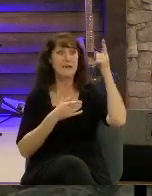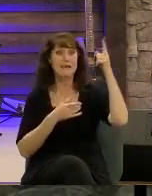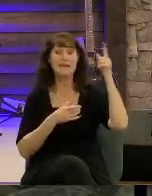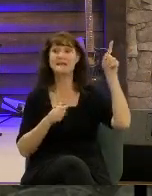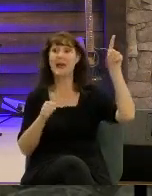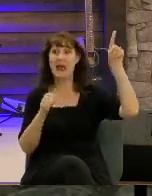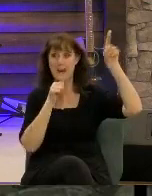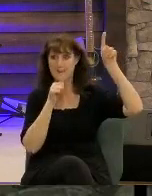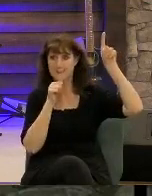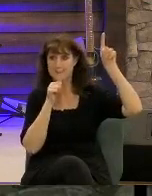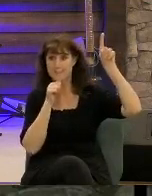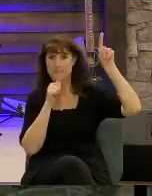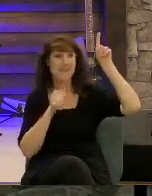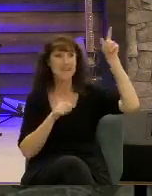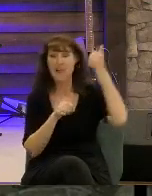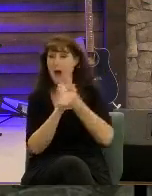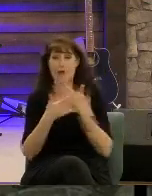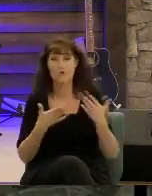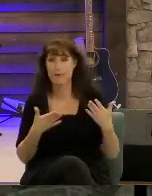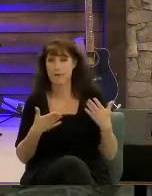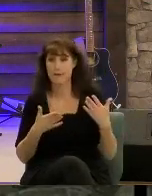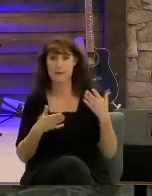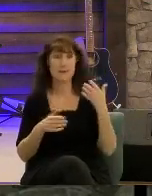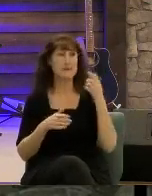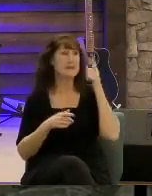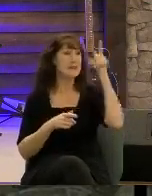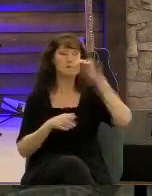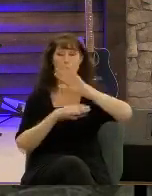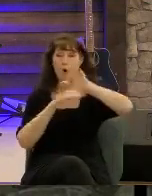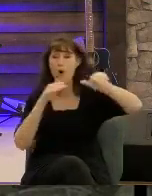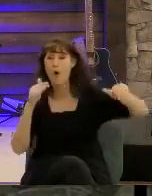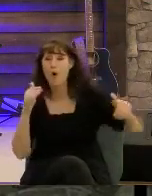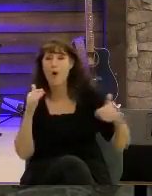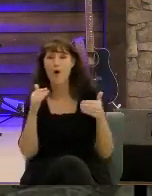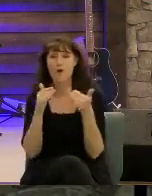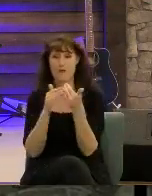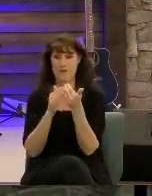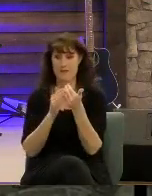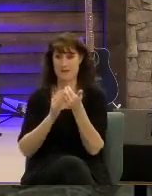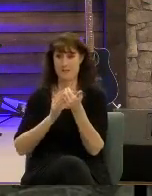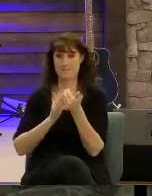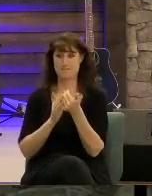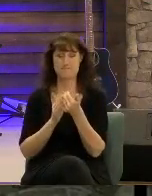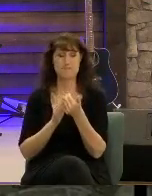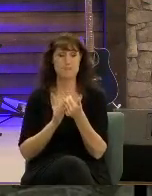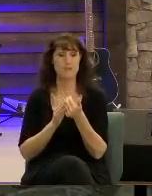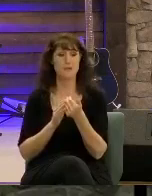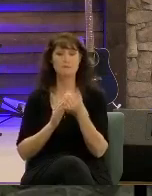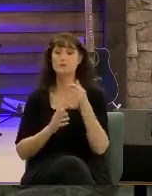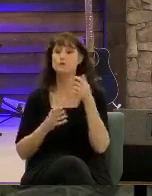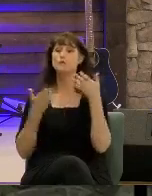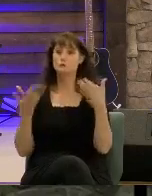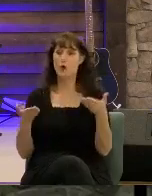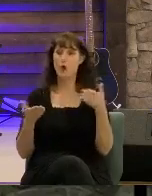is everything. He is the all in all, right? He is the all in all. So Moses